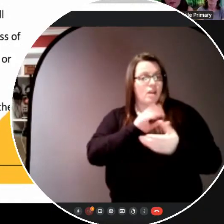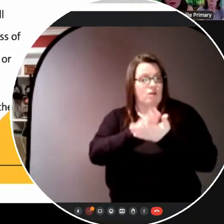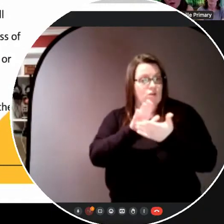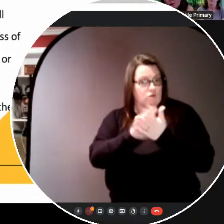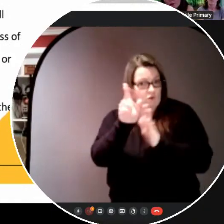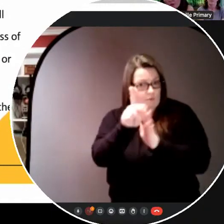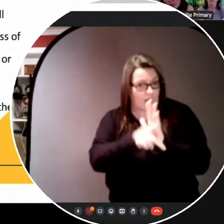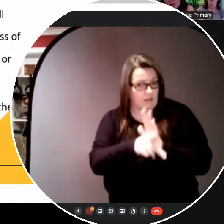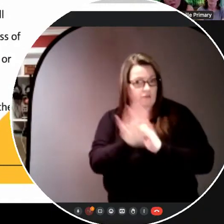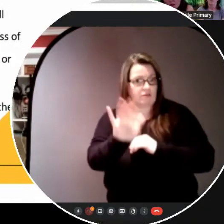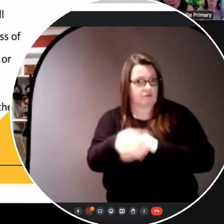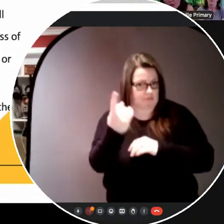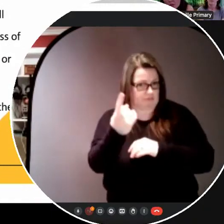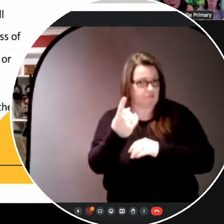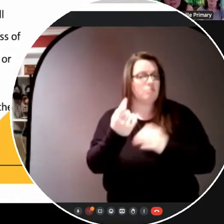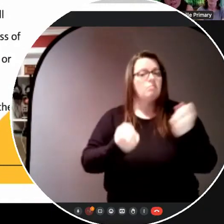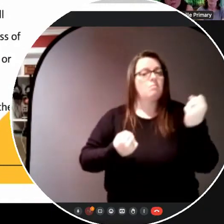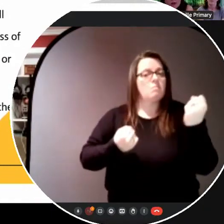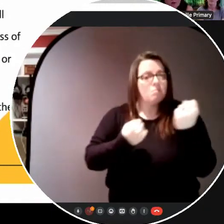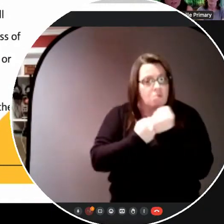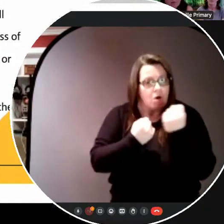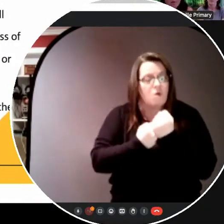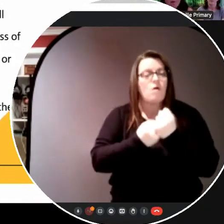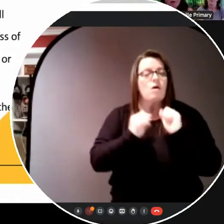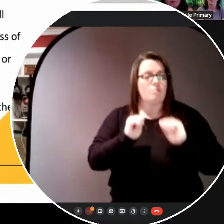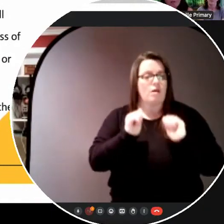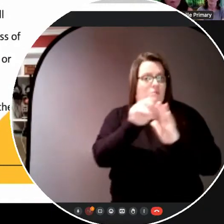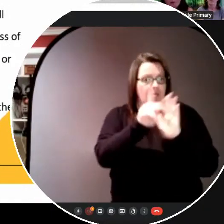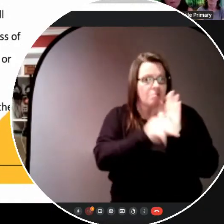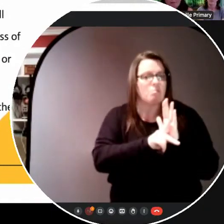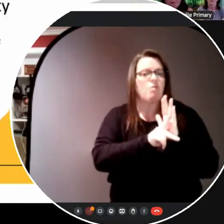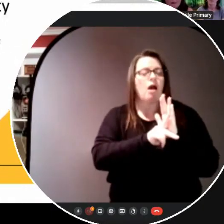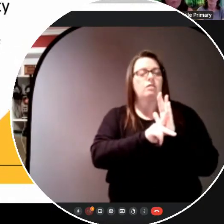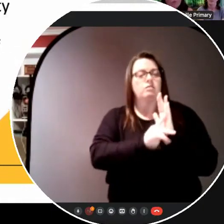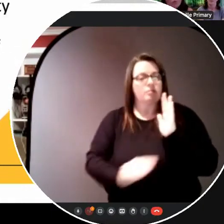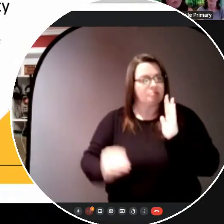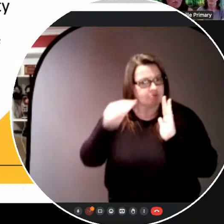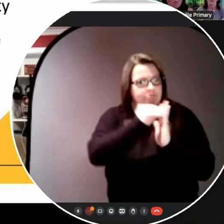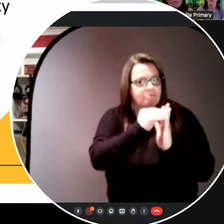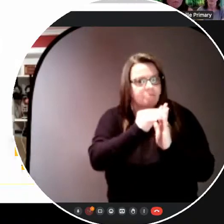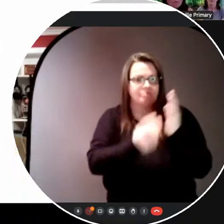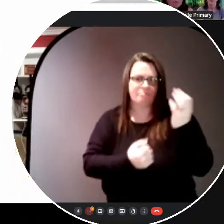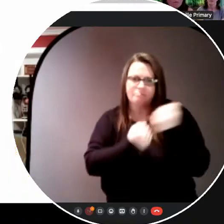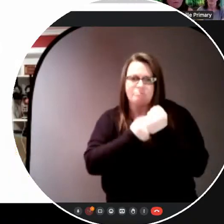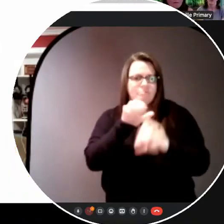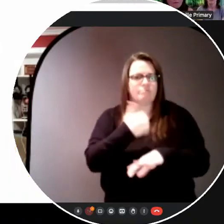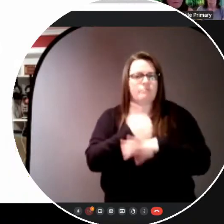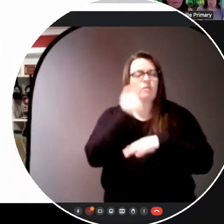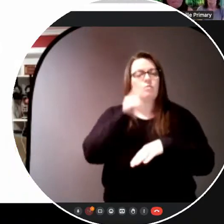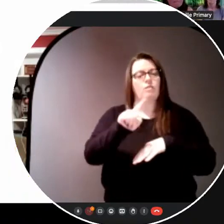the creation of a clause or a policy as well for Stephenville Primary School.